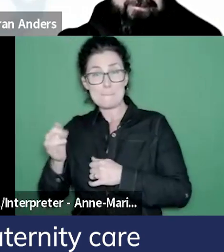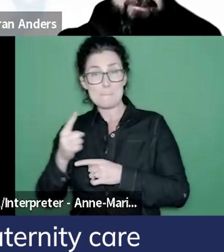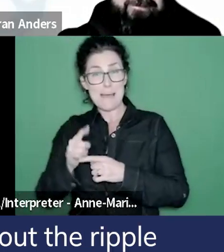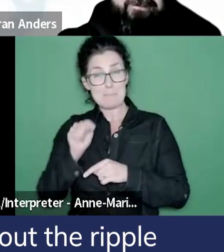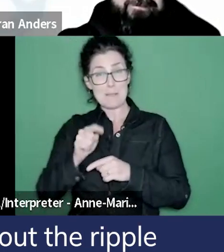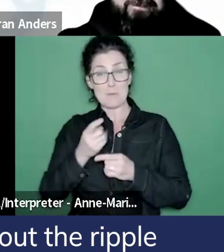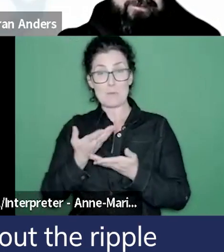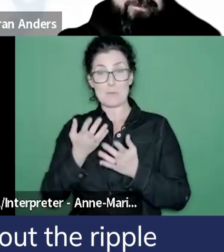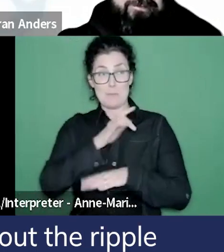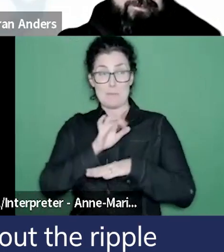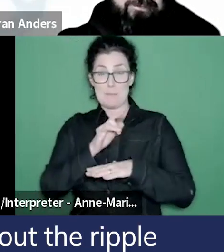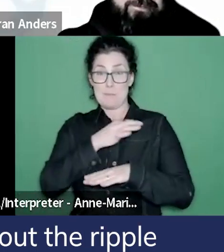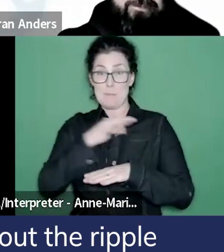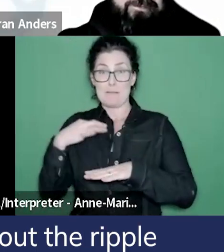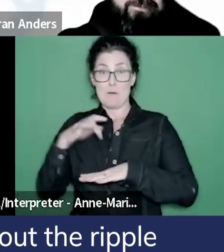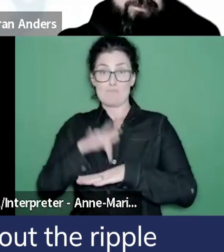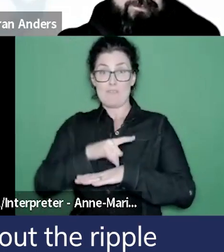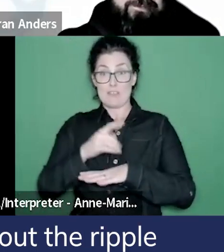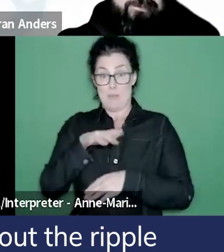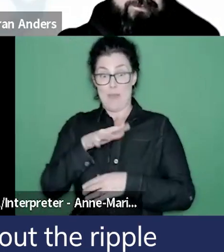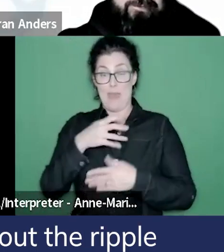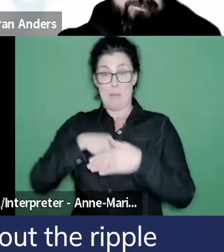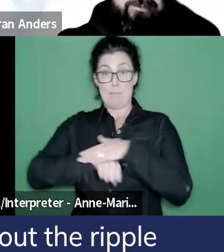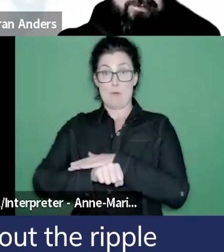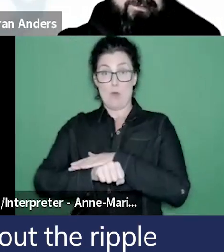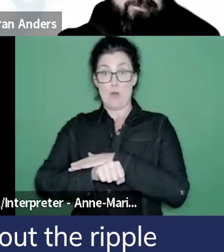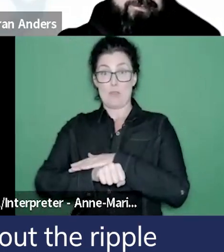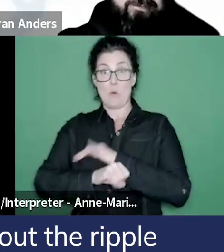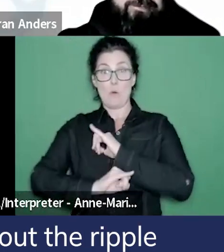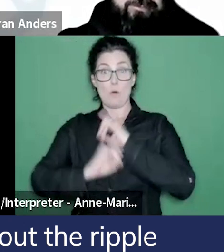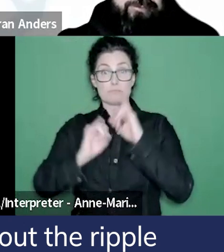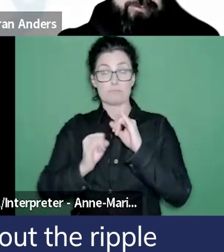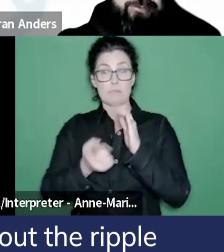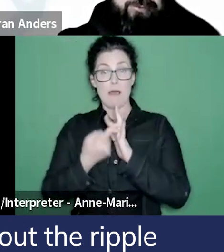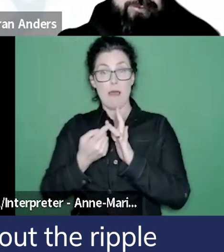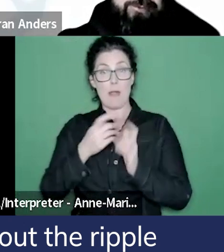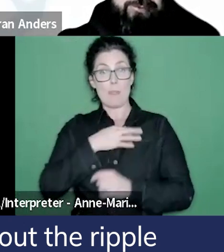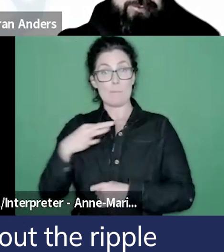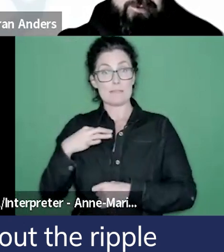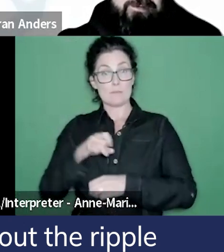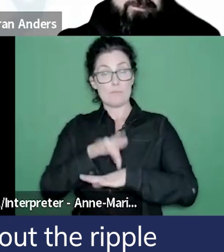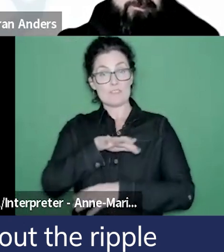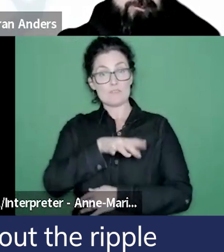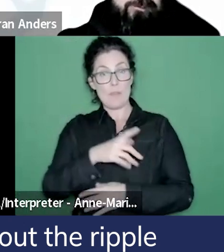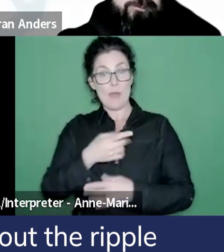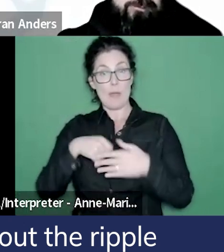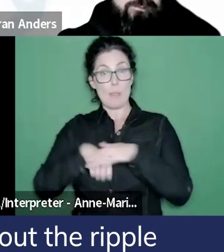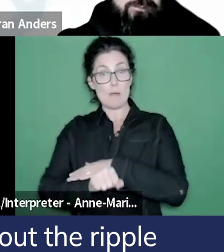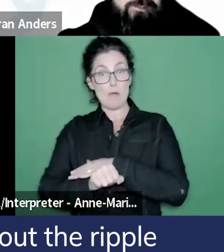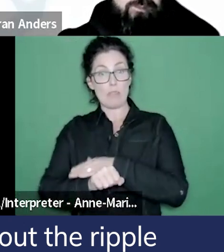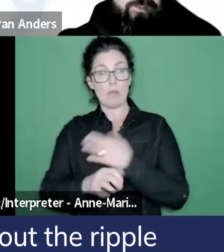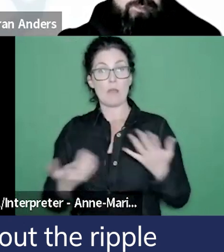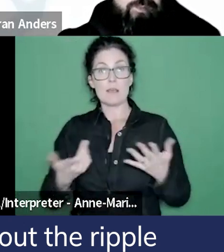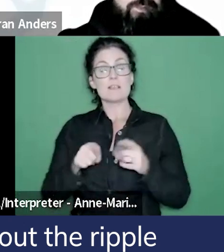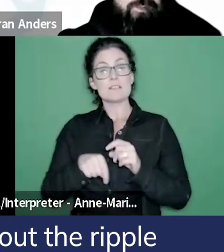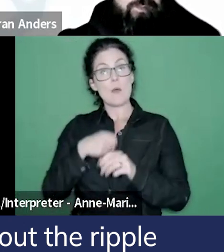or birth. And so, as both Lizzie and Kieran spoke about the ripple effects of birth trauma on the infant and